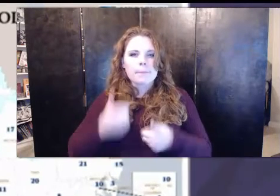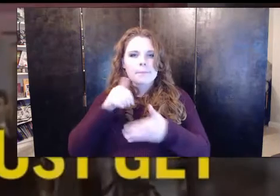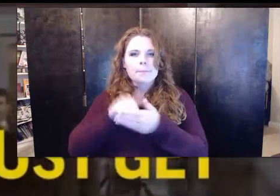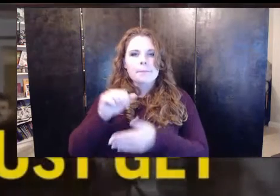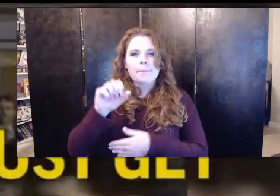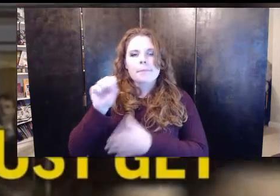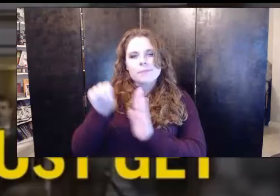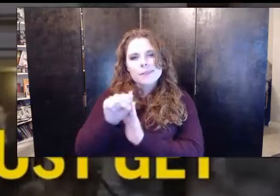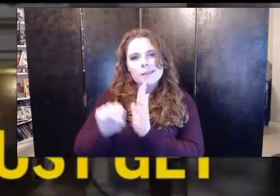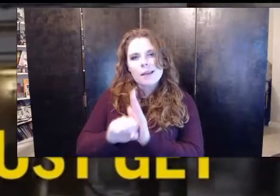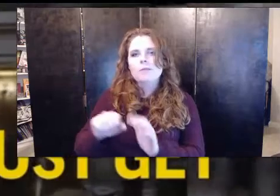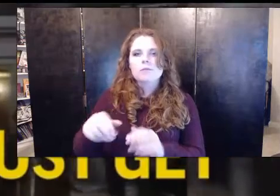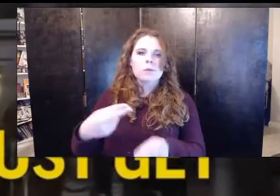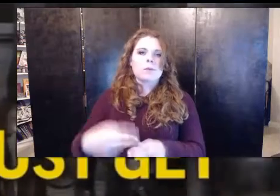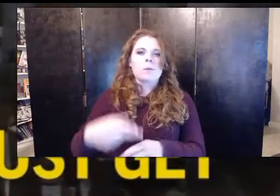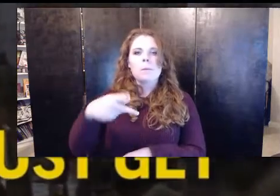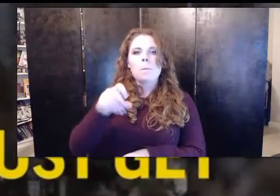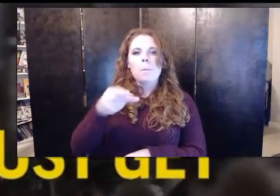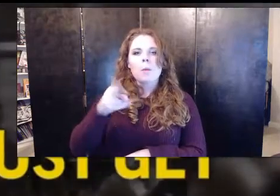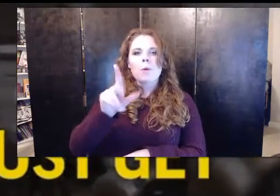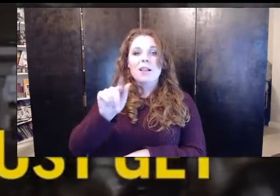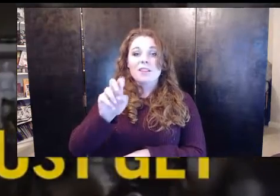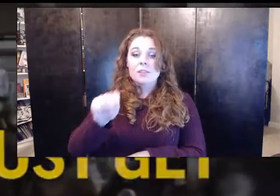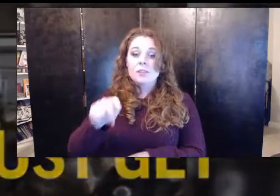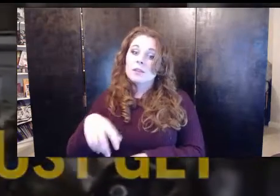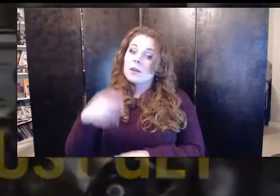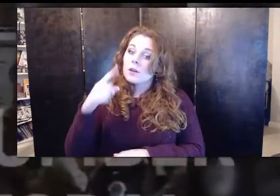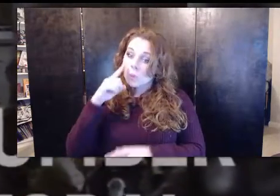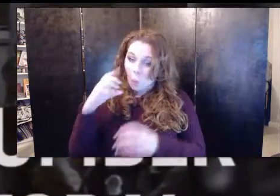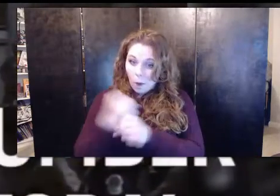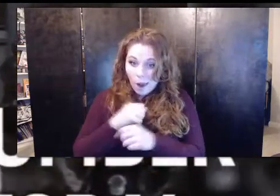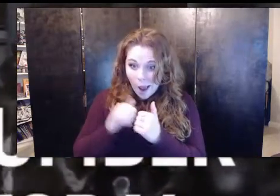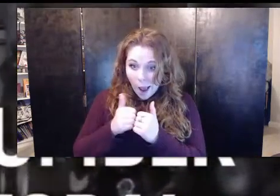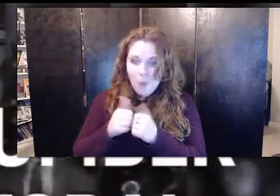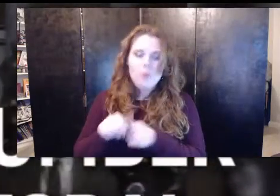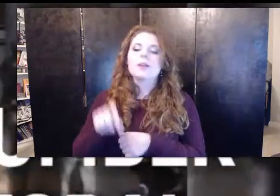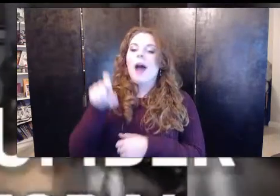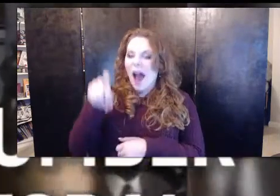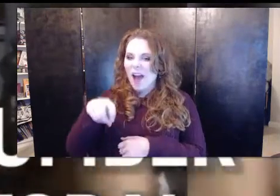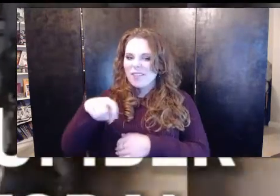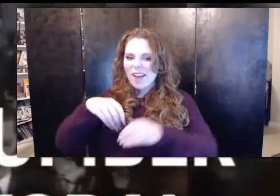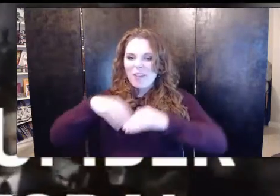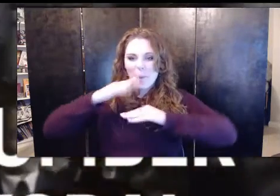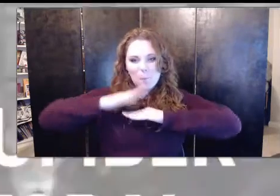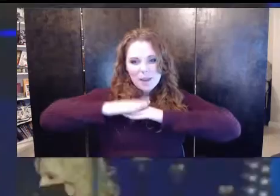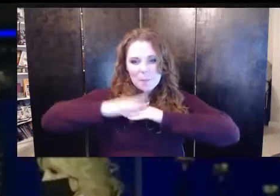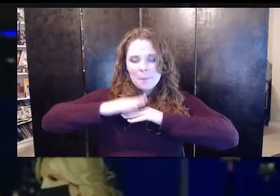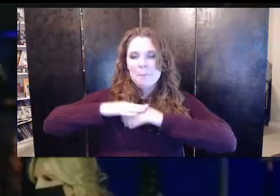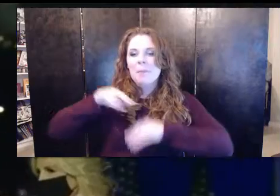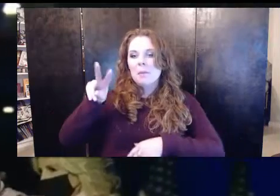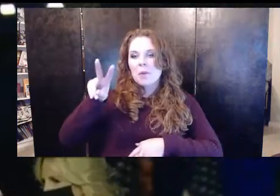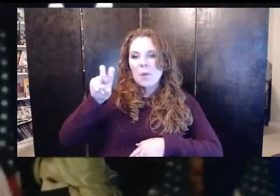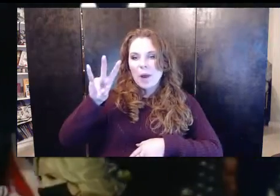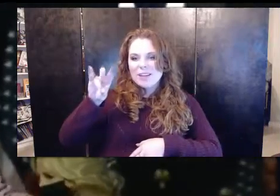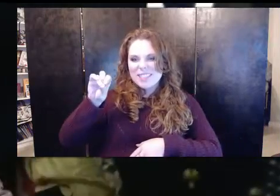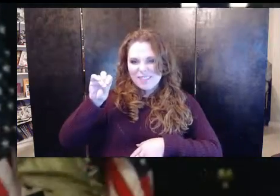election. To win the presidency, a candidate needs at least 270 electoral votes. With most ballots